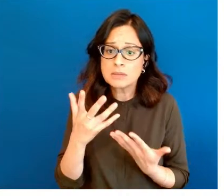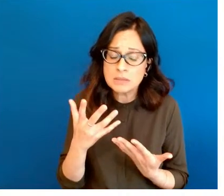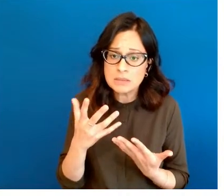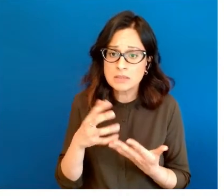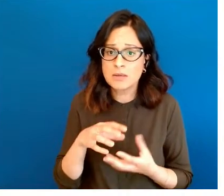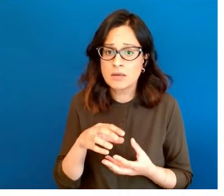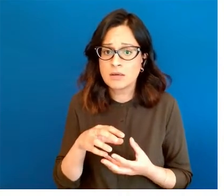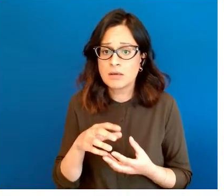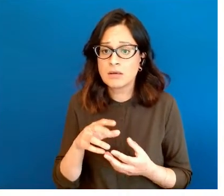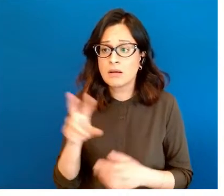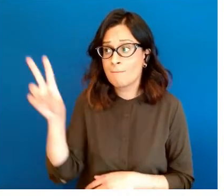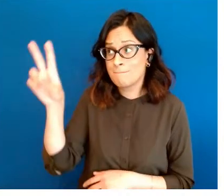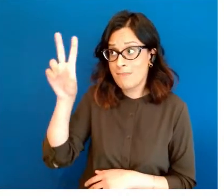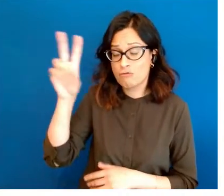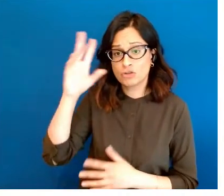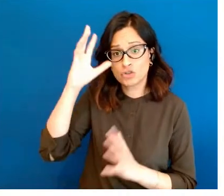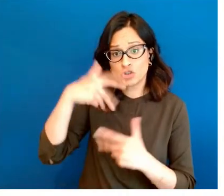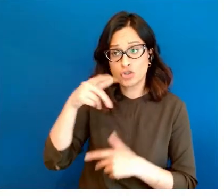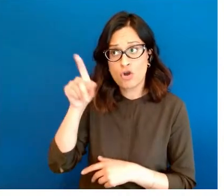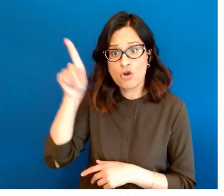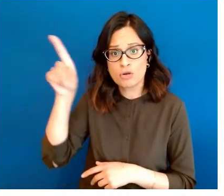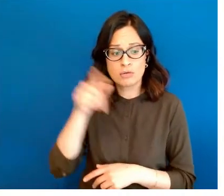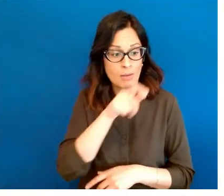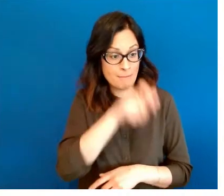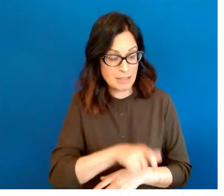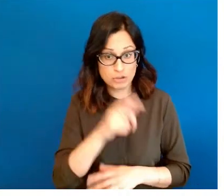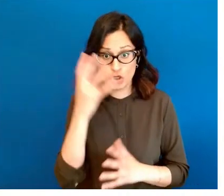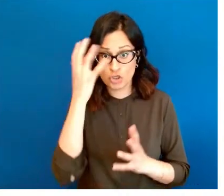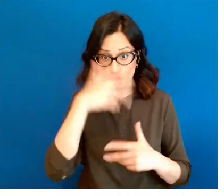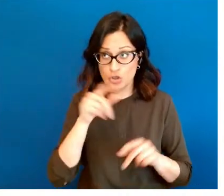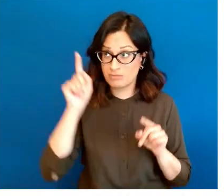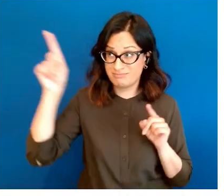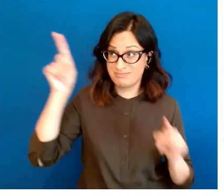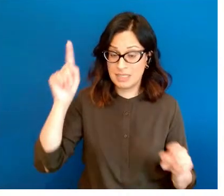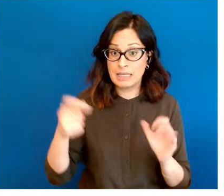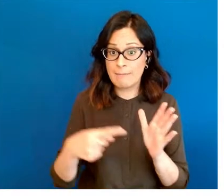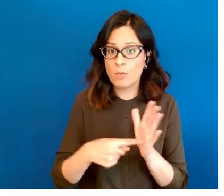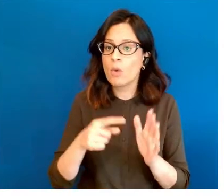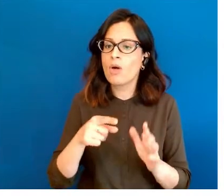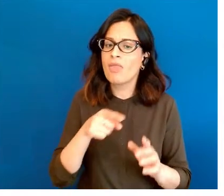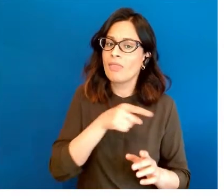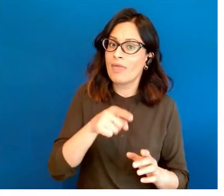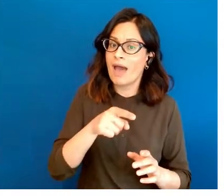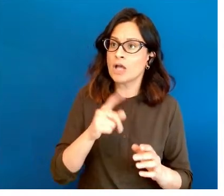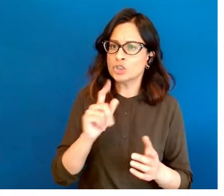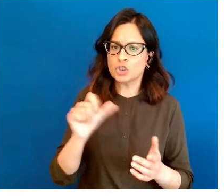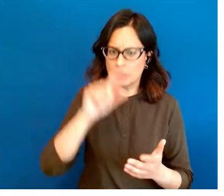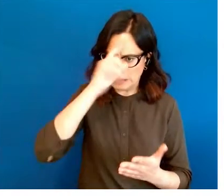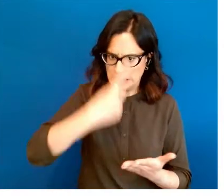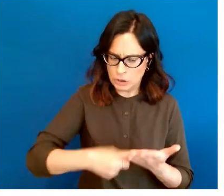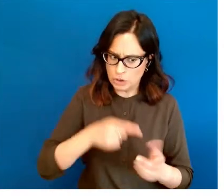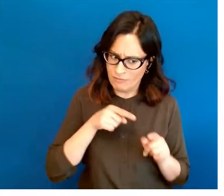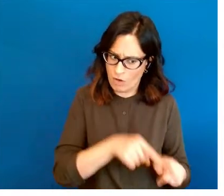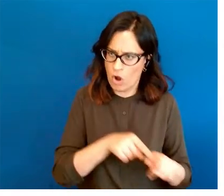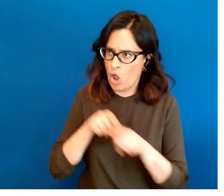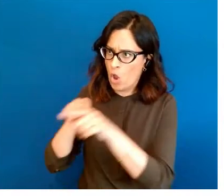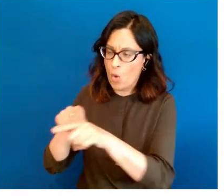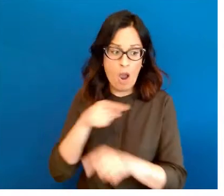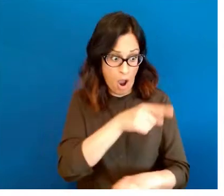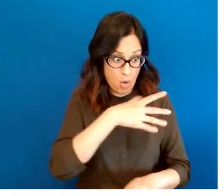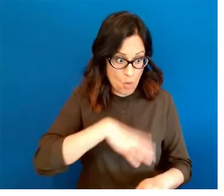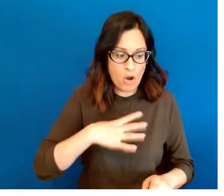Parental concern or the patient concern is a factor. It shouldn't be a deciding factor. So we shouldn't just give them to people just because they're